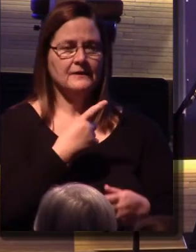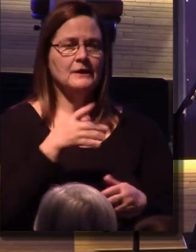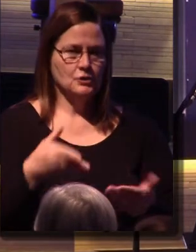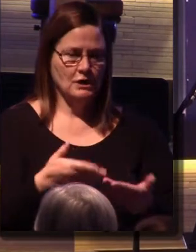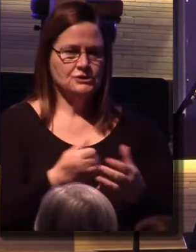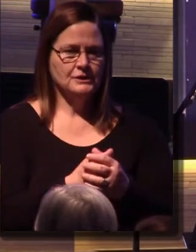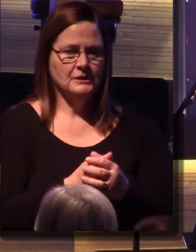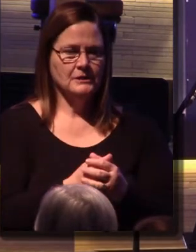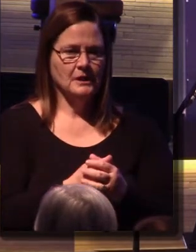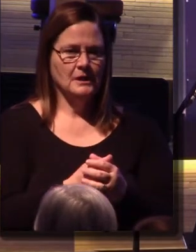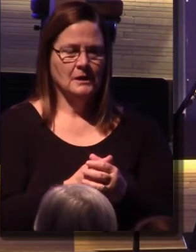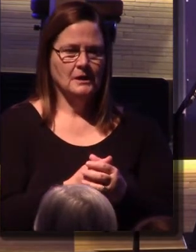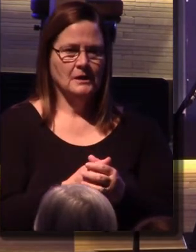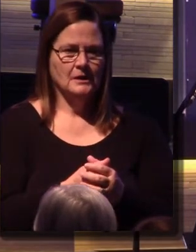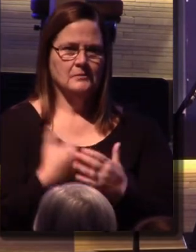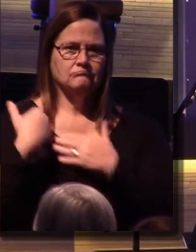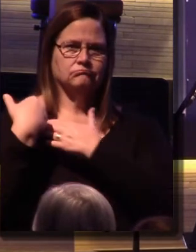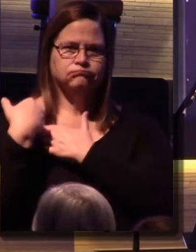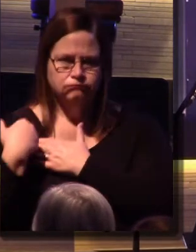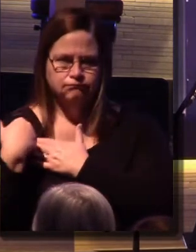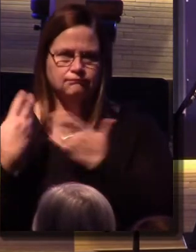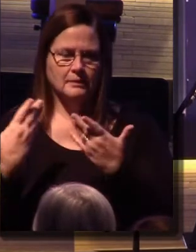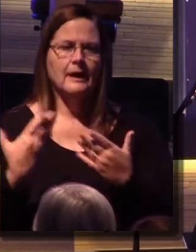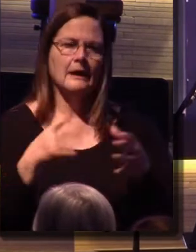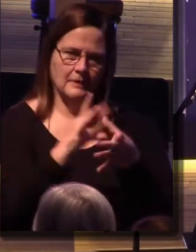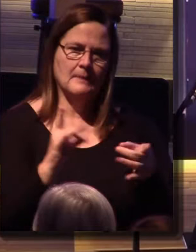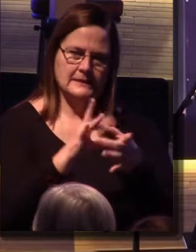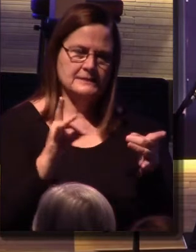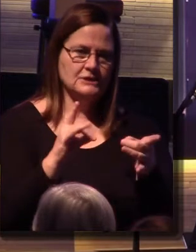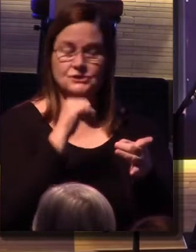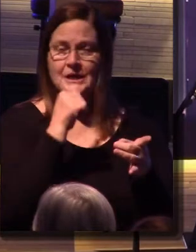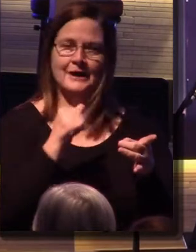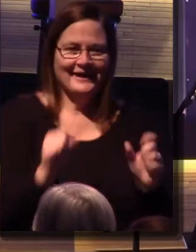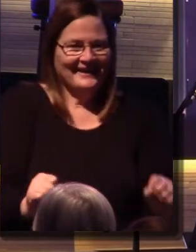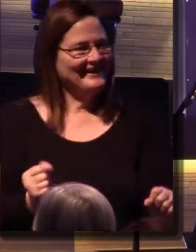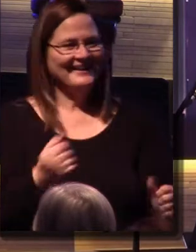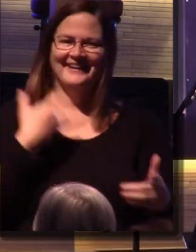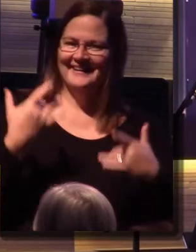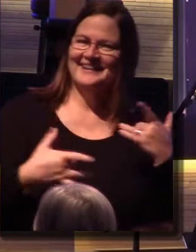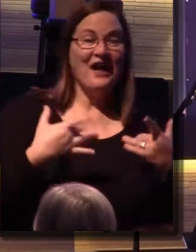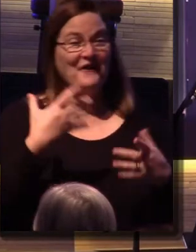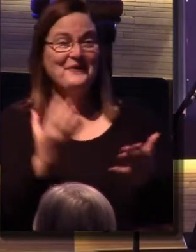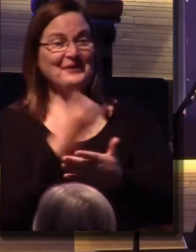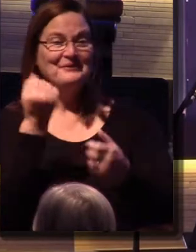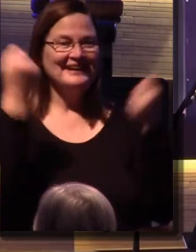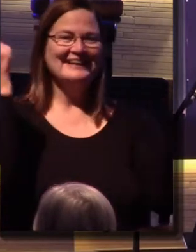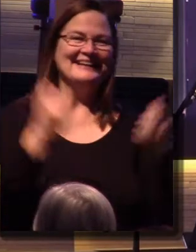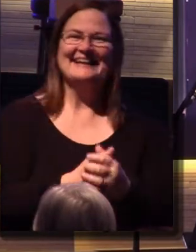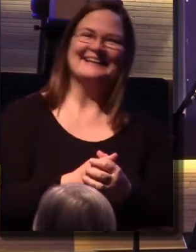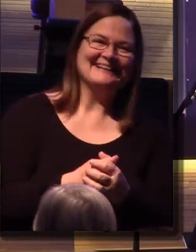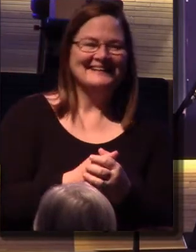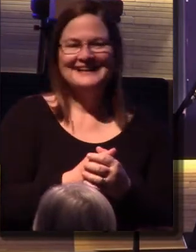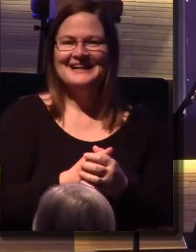said in my introduction, a heavy message. This is a weighty message. This is not a feel good, we